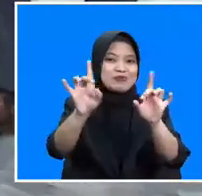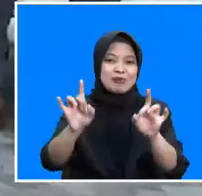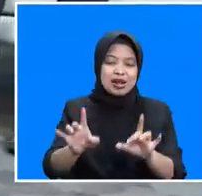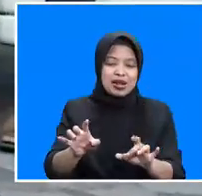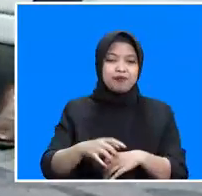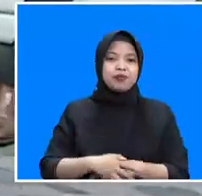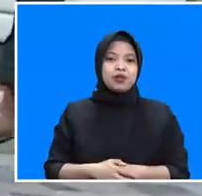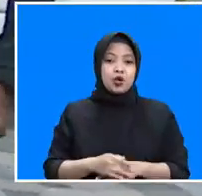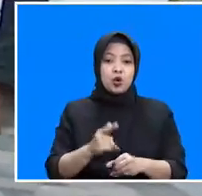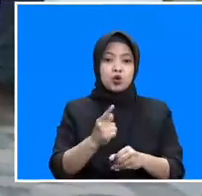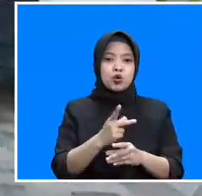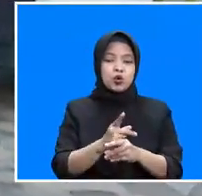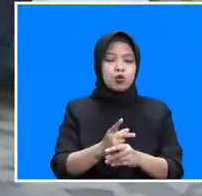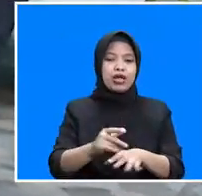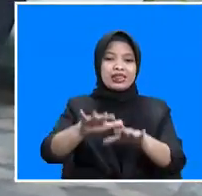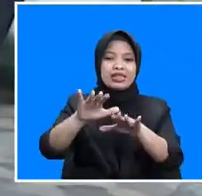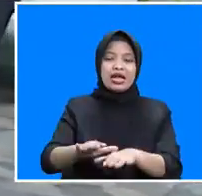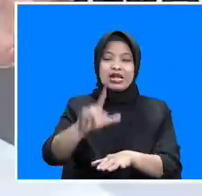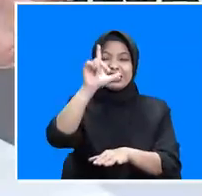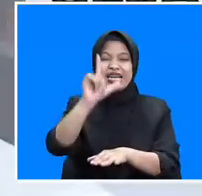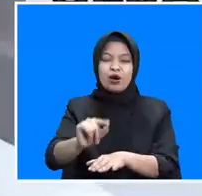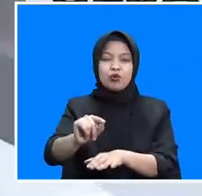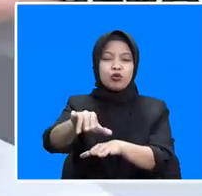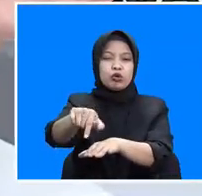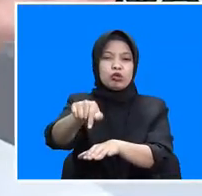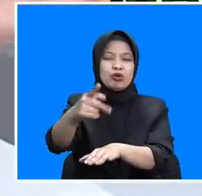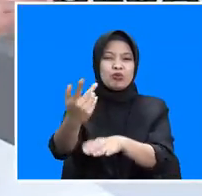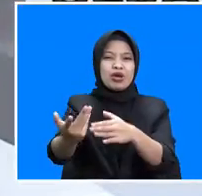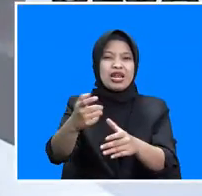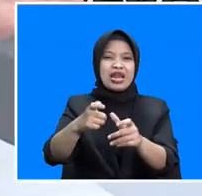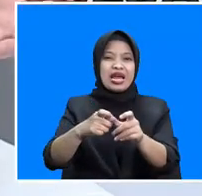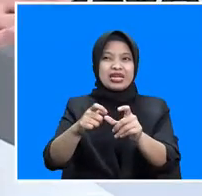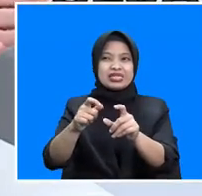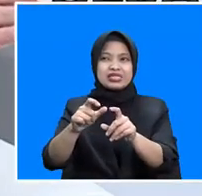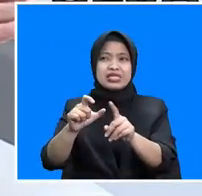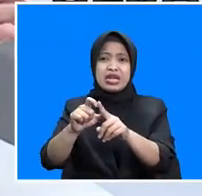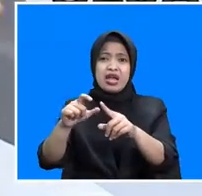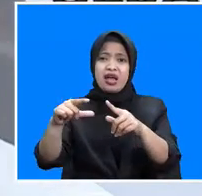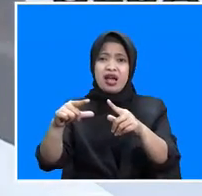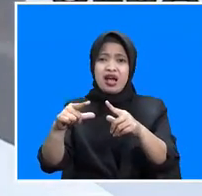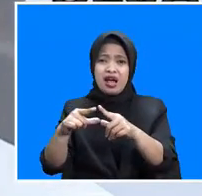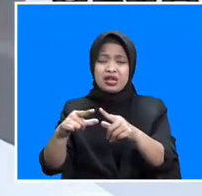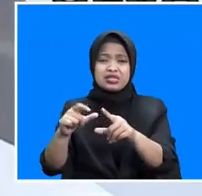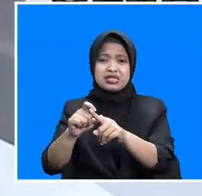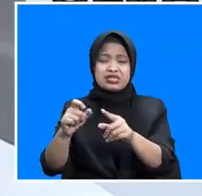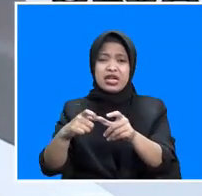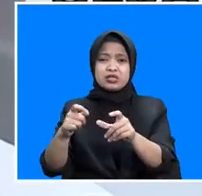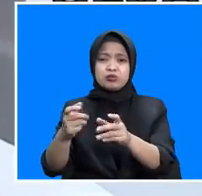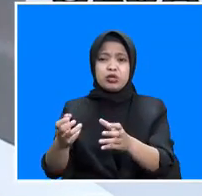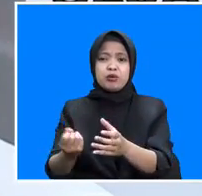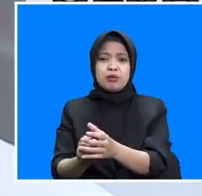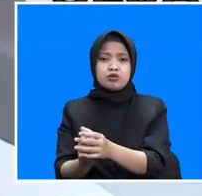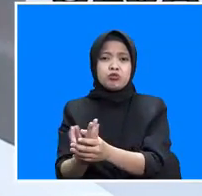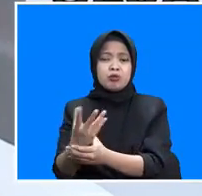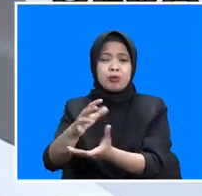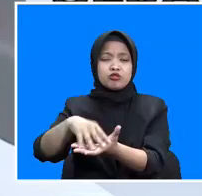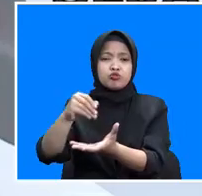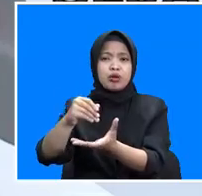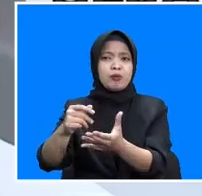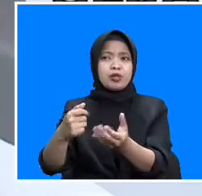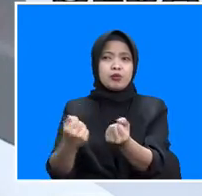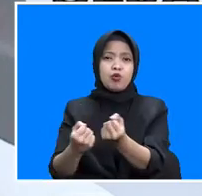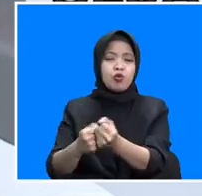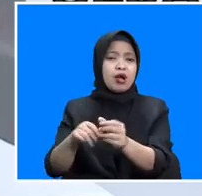have a very different set of resources from teachers in big cities, you know, around the world. So we have to be also